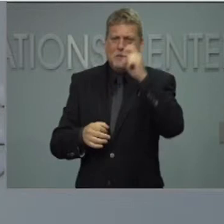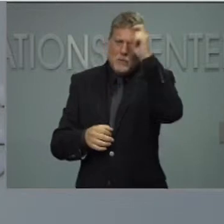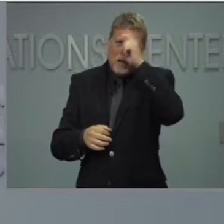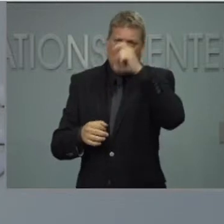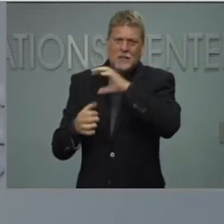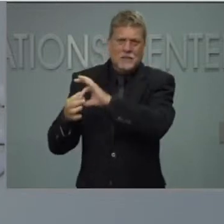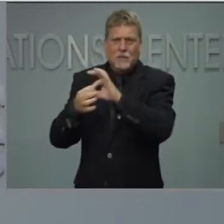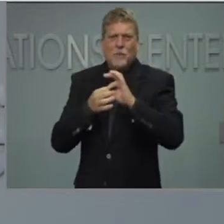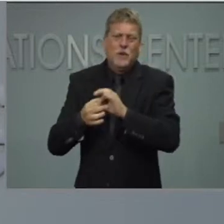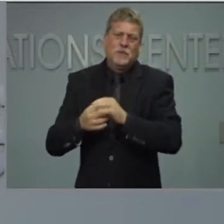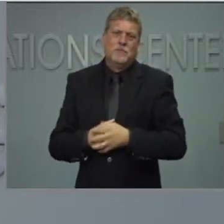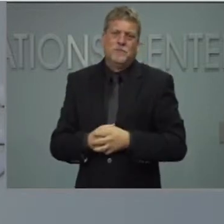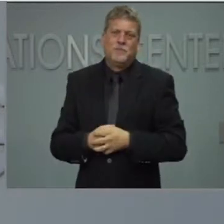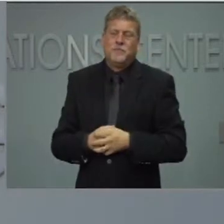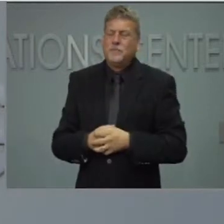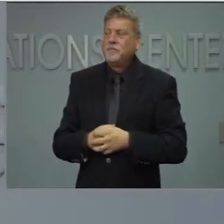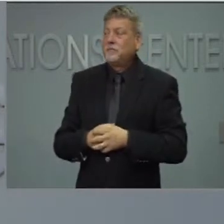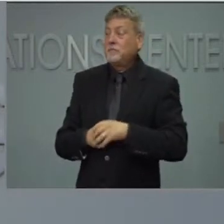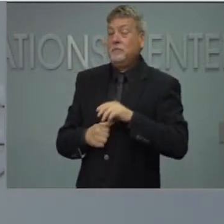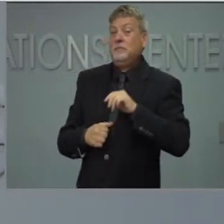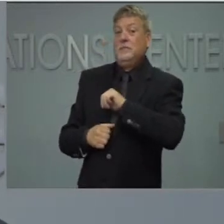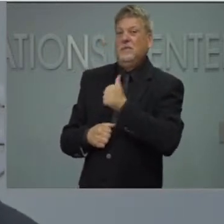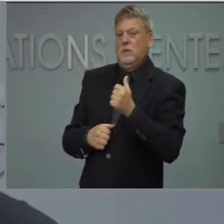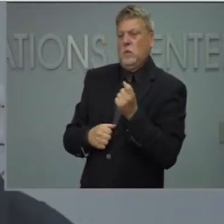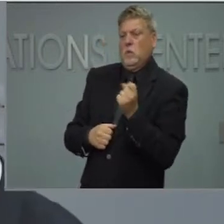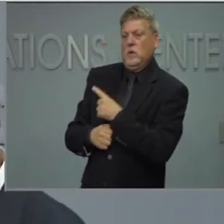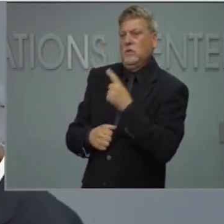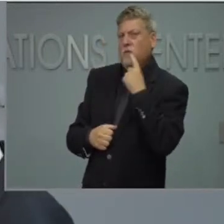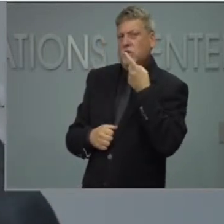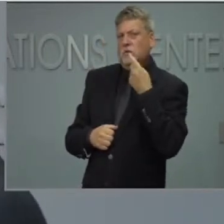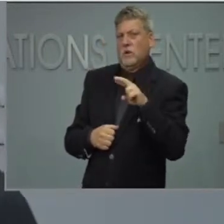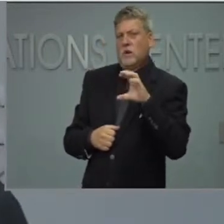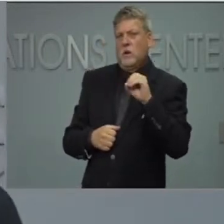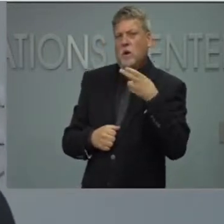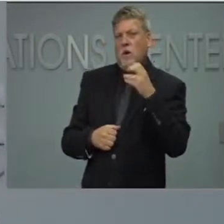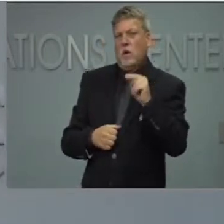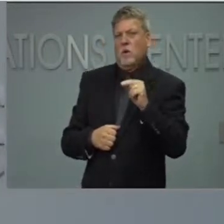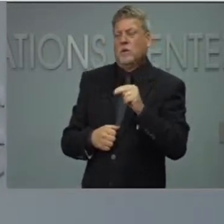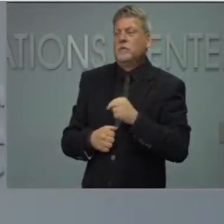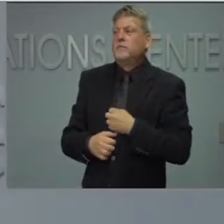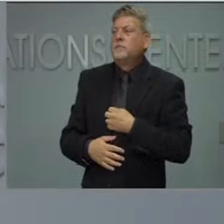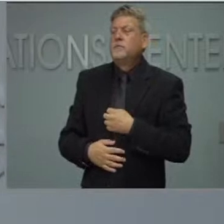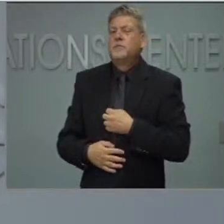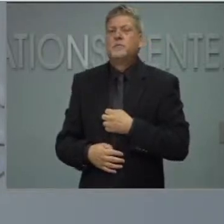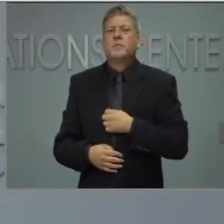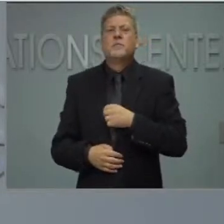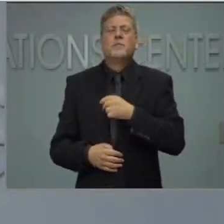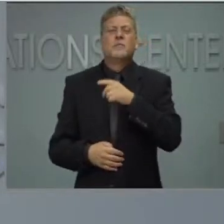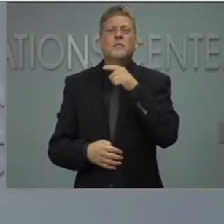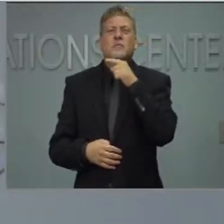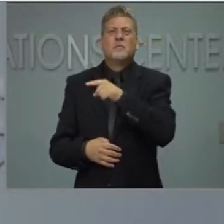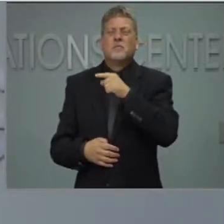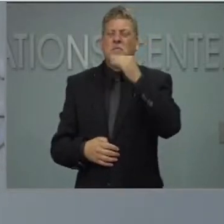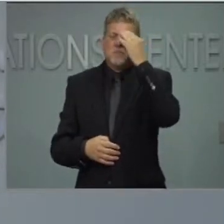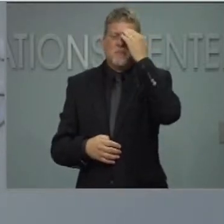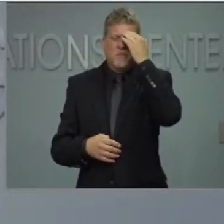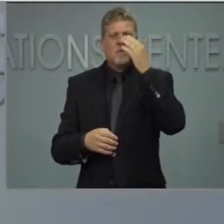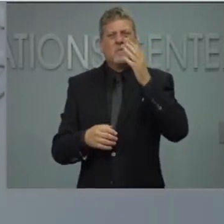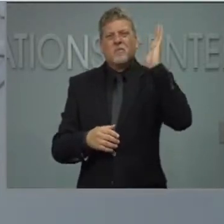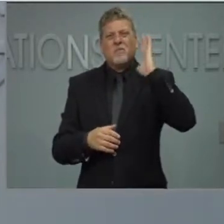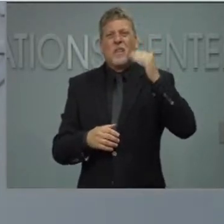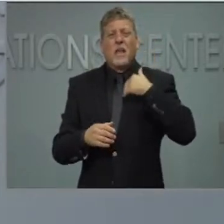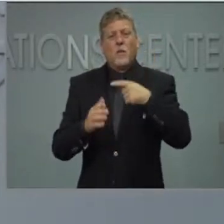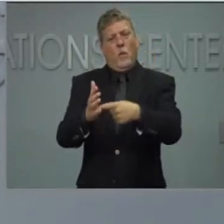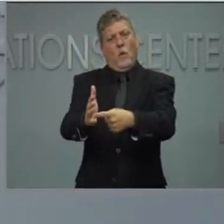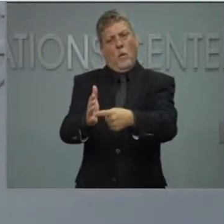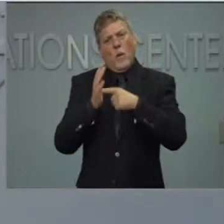My next question was for Dr. Cohen, if I can, and this is about the uniform statewide mask mandate. I know given the rise in cases